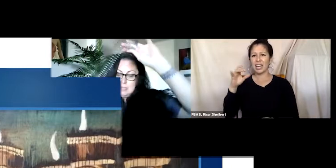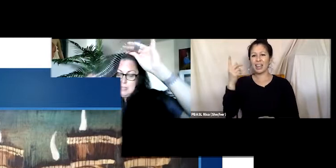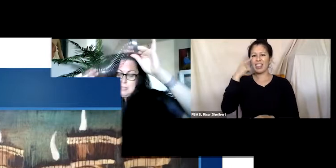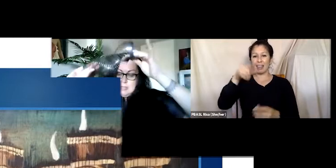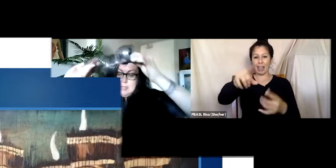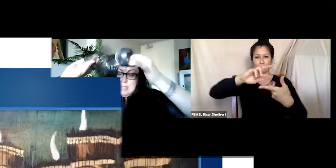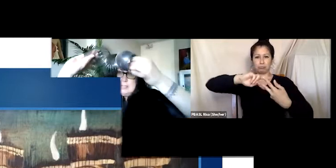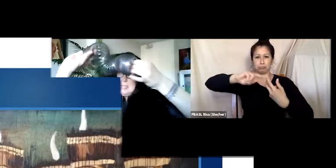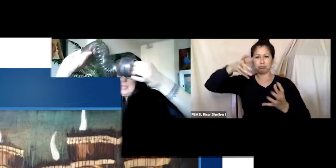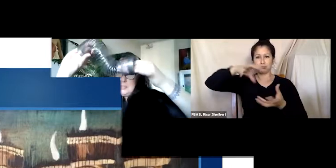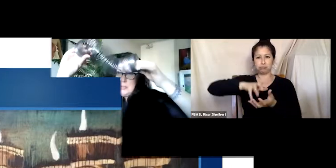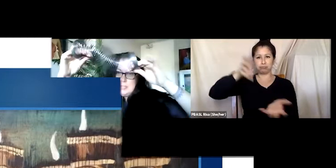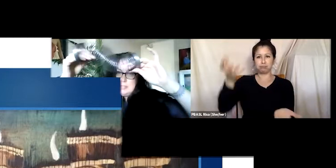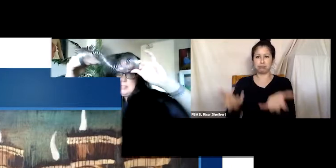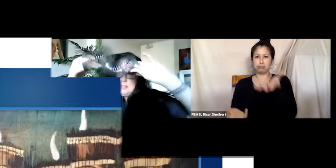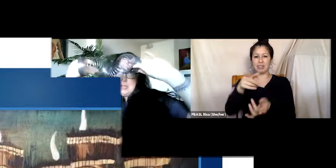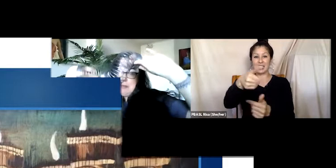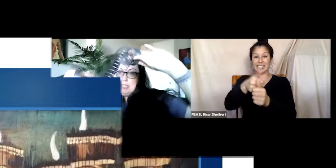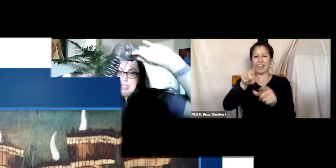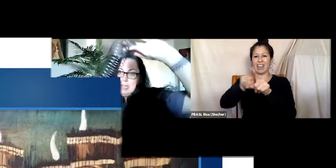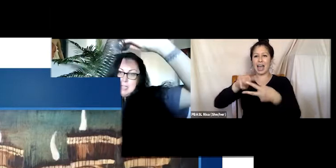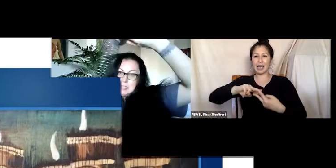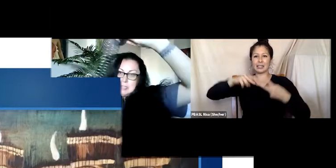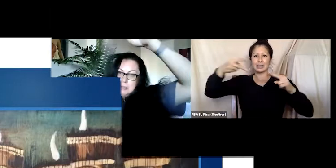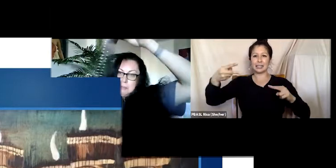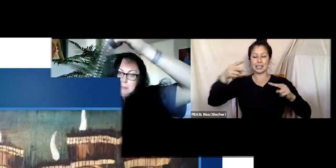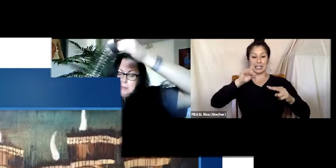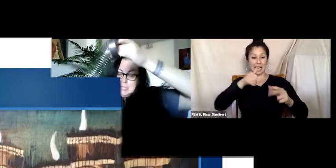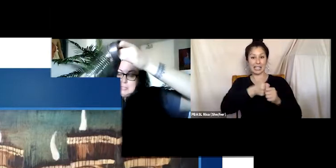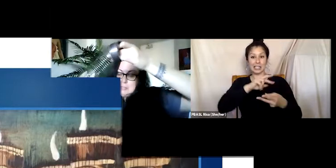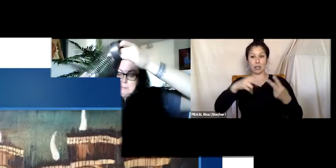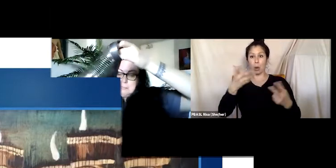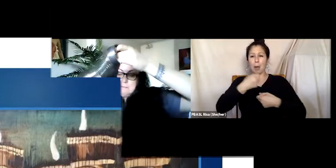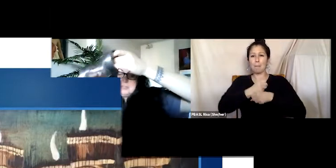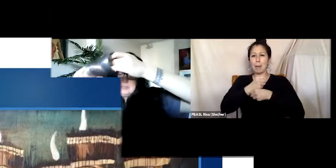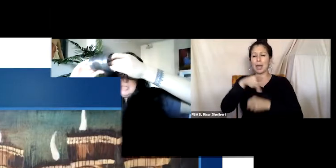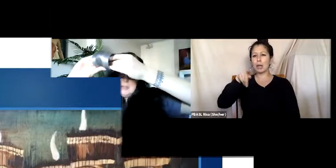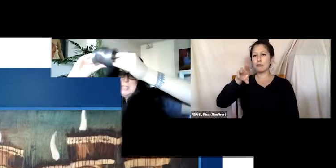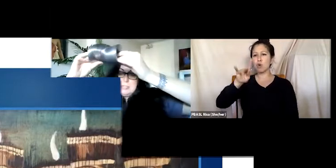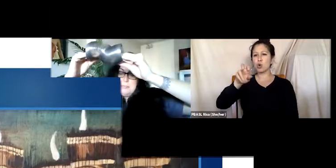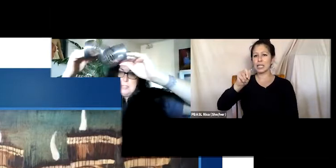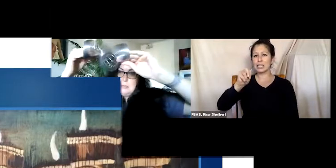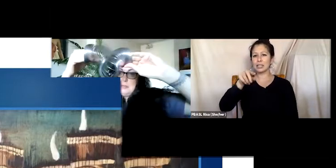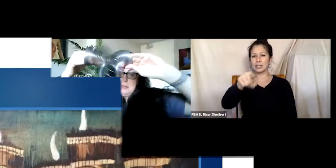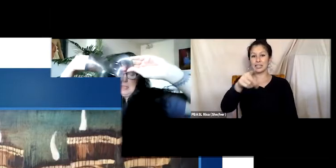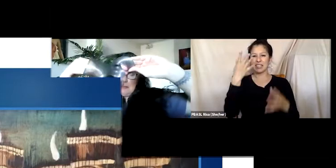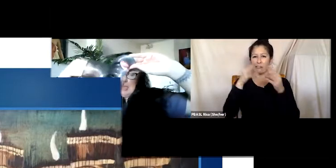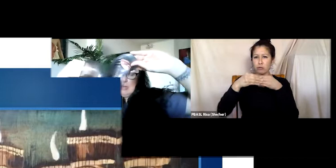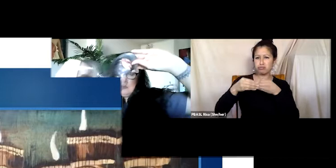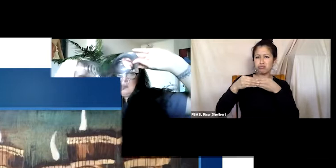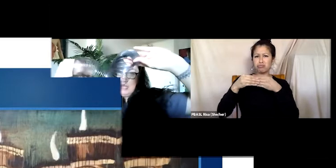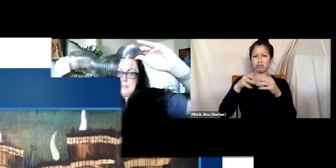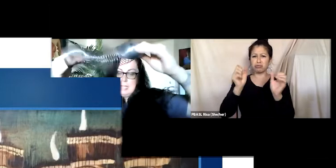slinky as a DNA strand. And the job of DNA is to make proteins. So here it is flexible